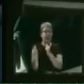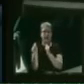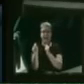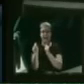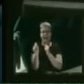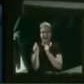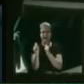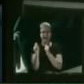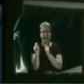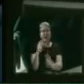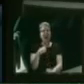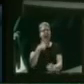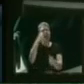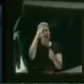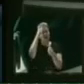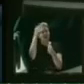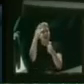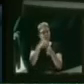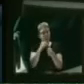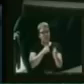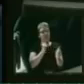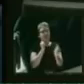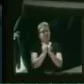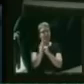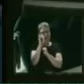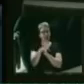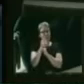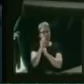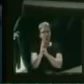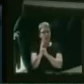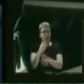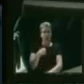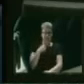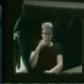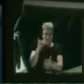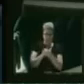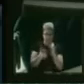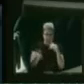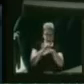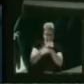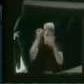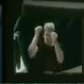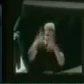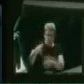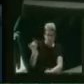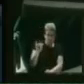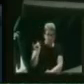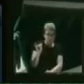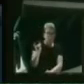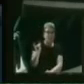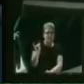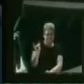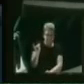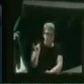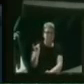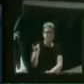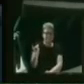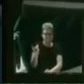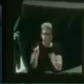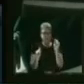anything. And I remember when we were passing this ordinance, I asked, does this cover teachers as well? And I was told, yes, it